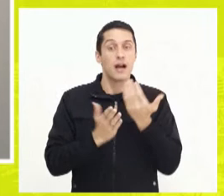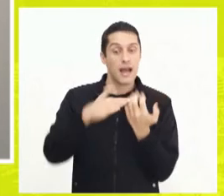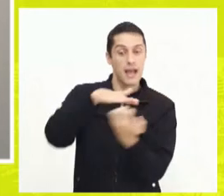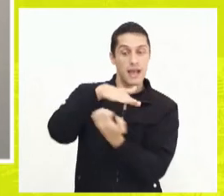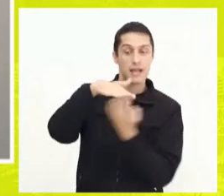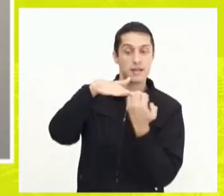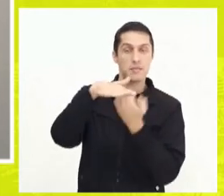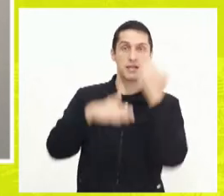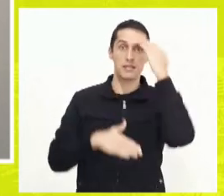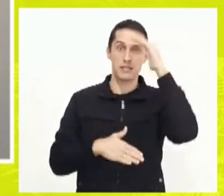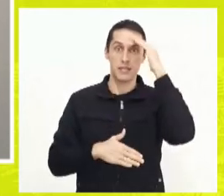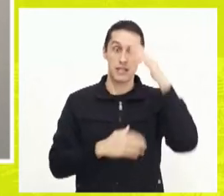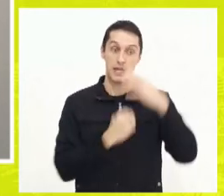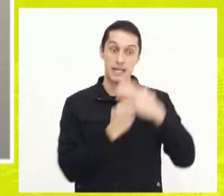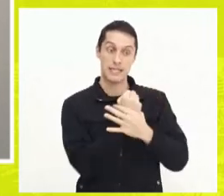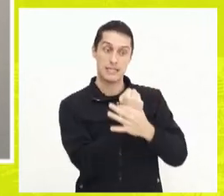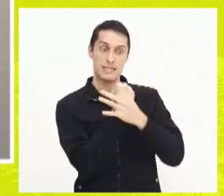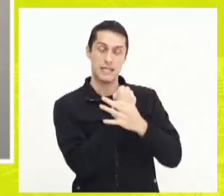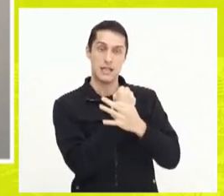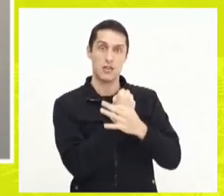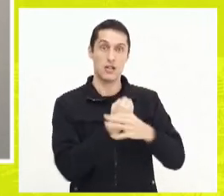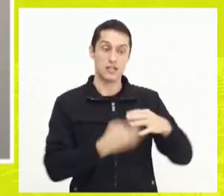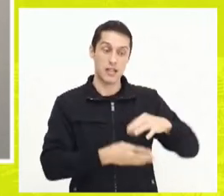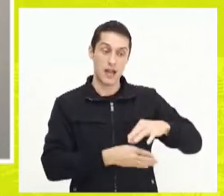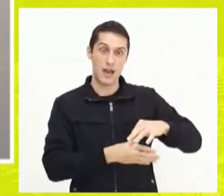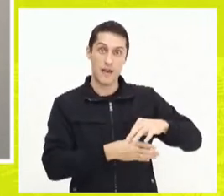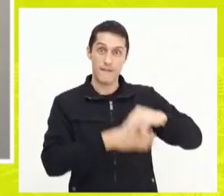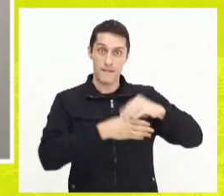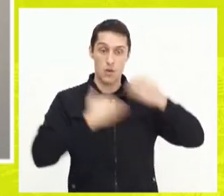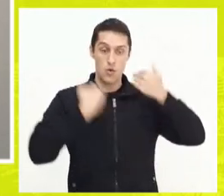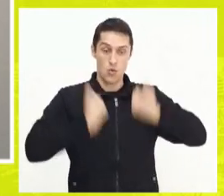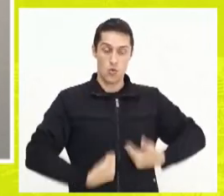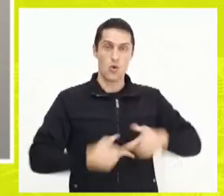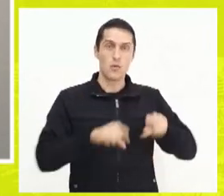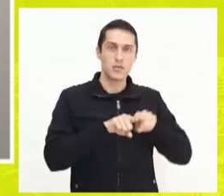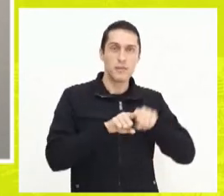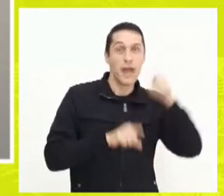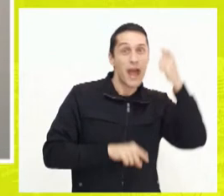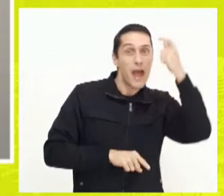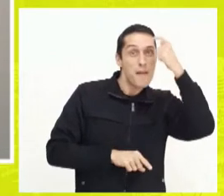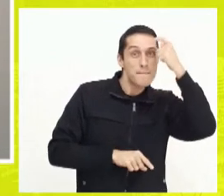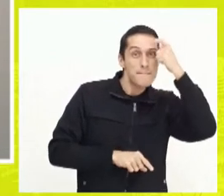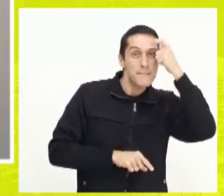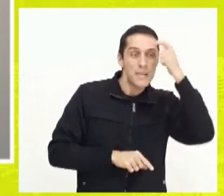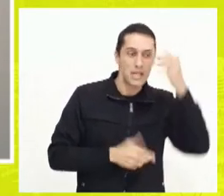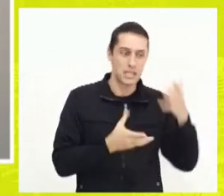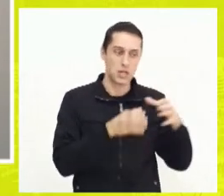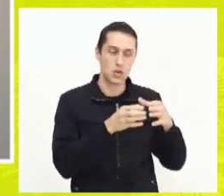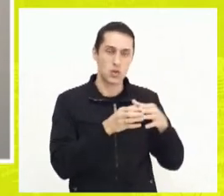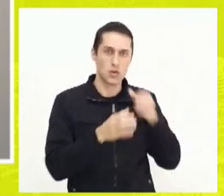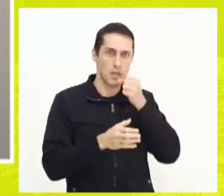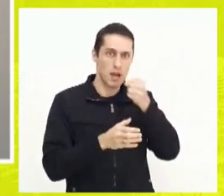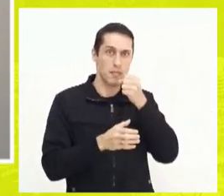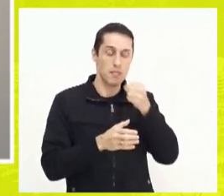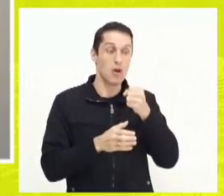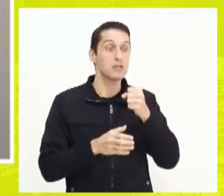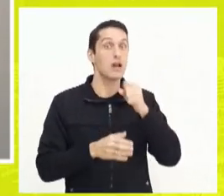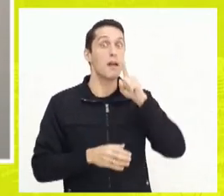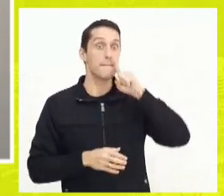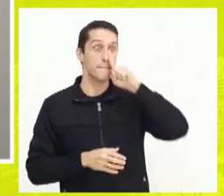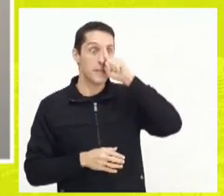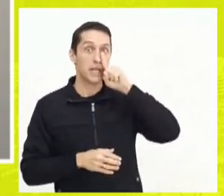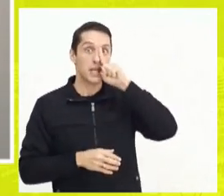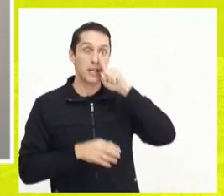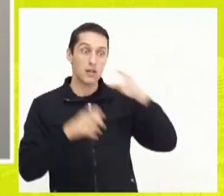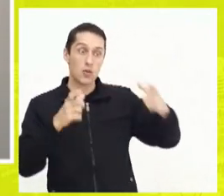that the physical security of reporters was threatened in that little fence and there was a decision after a long